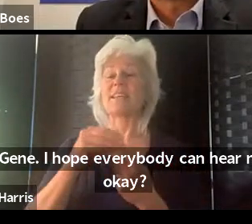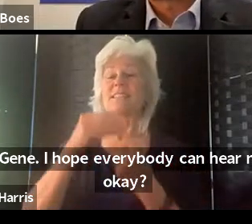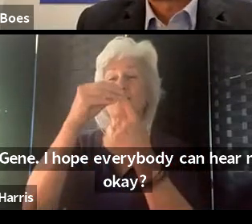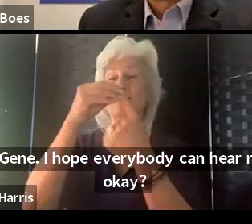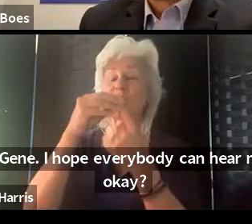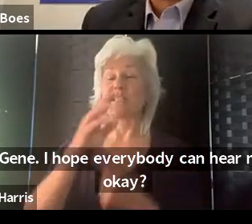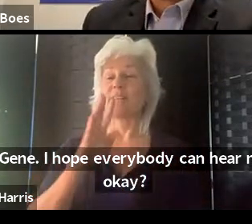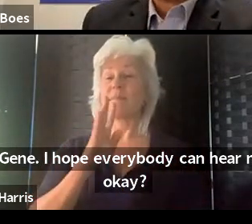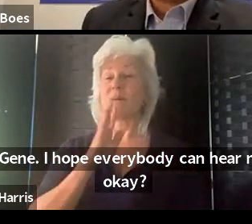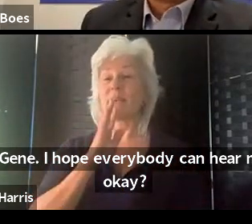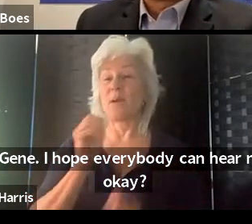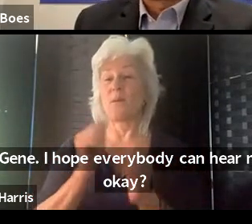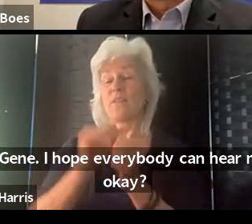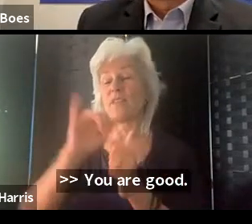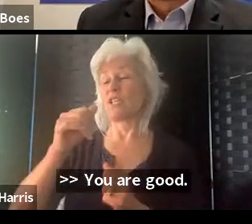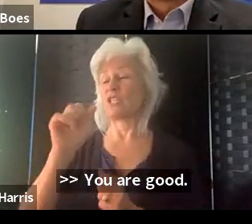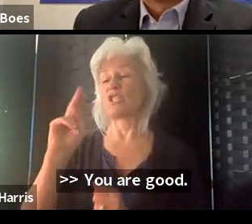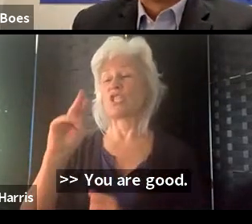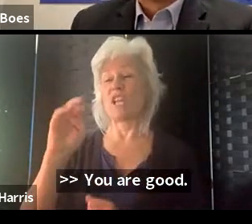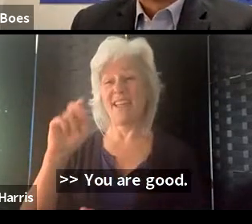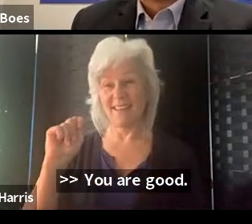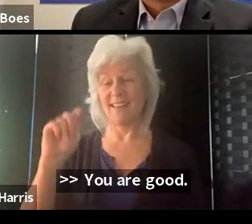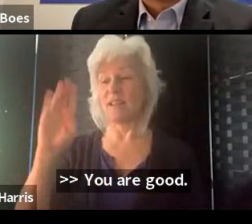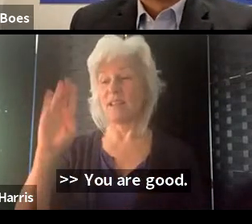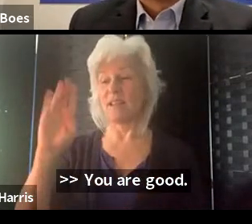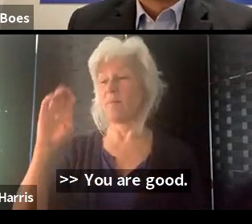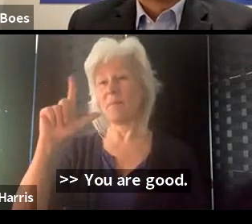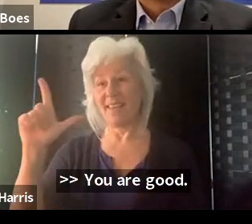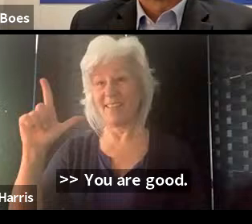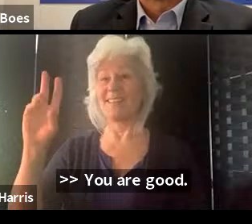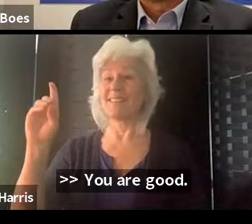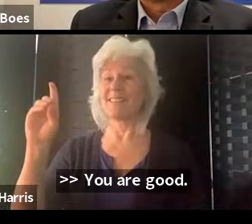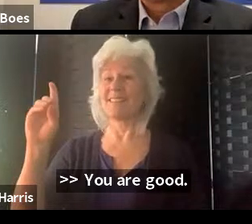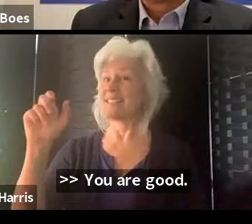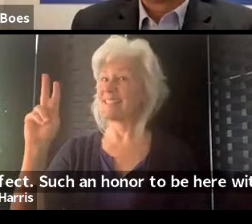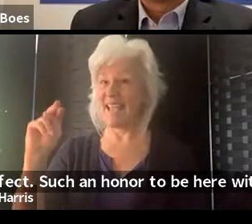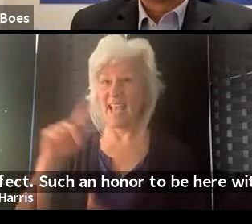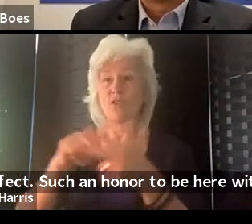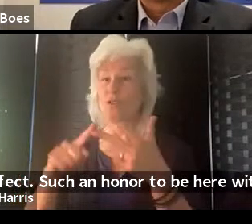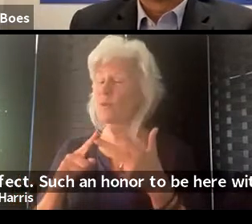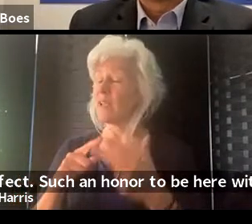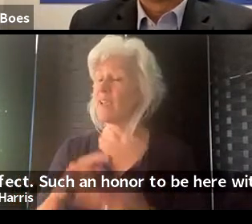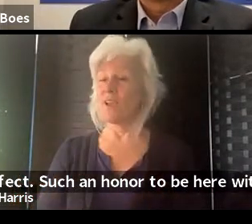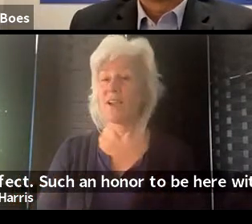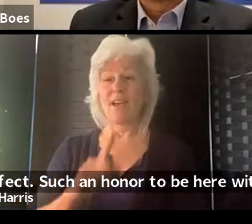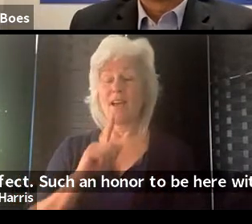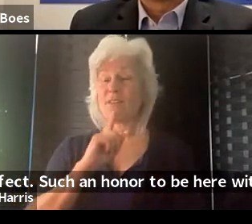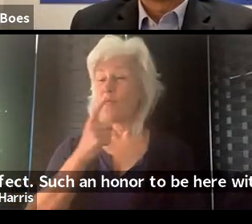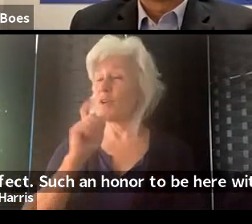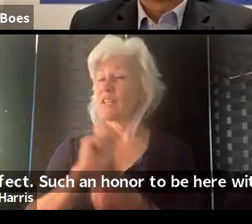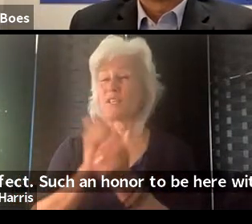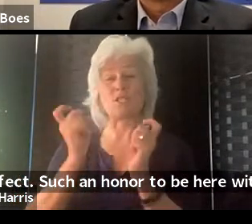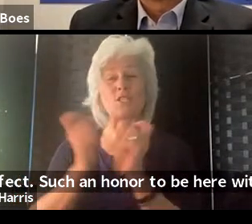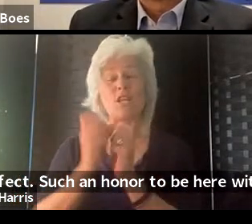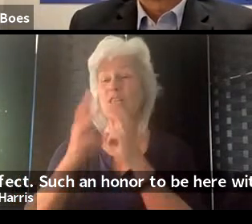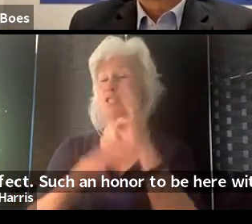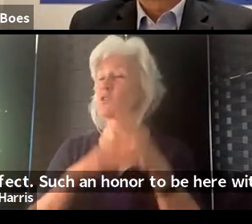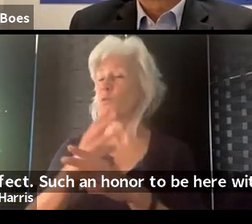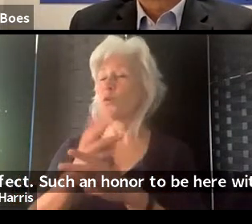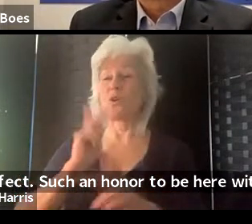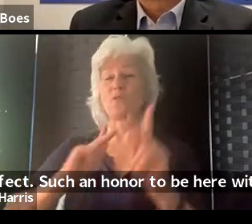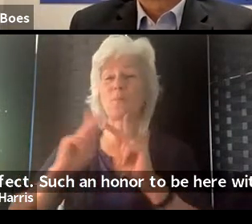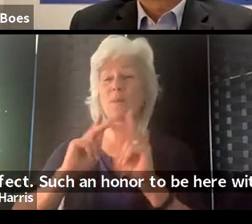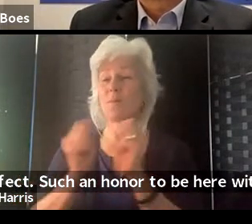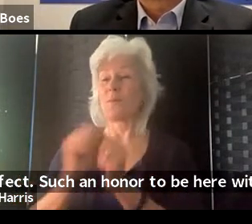with Janet Taggart, Bill Dussault, and Senator Dan Evans, who in a very real way changed the world for people with